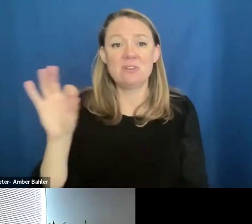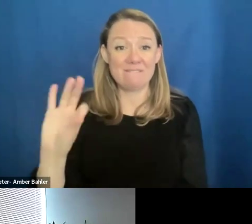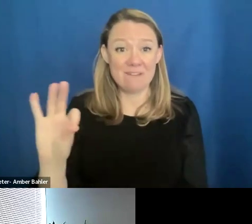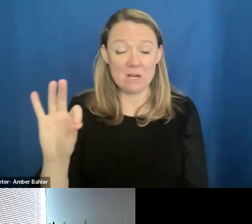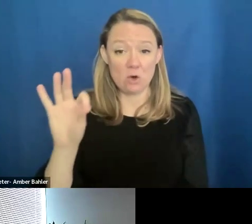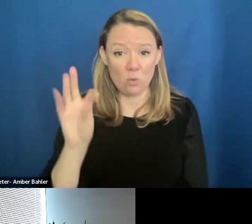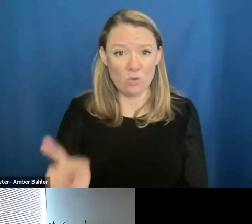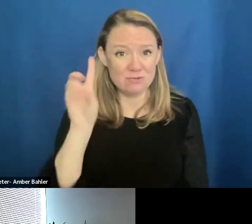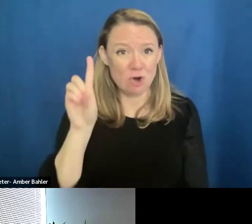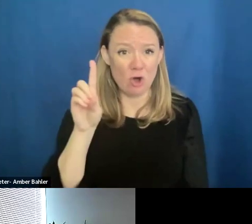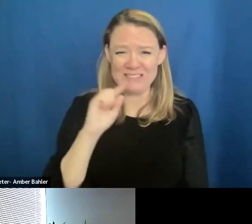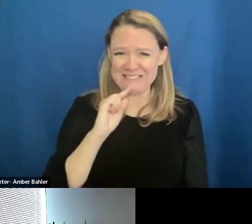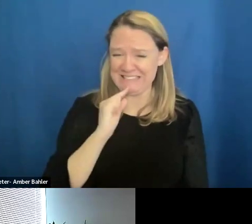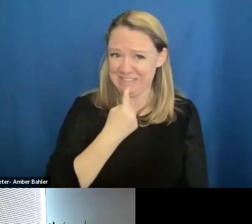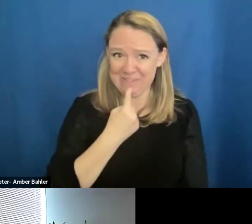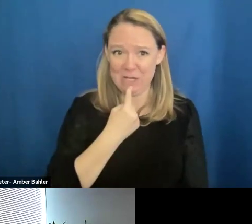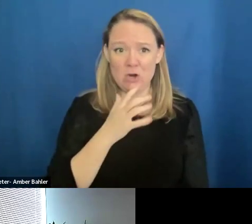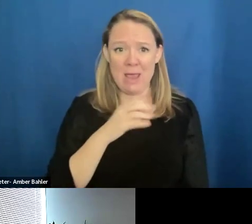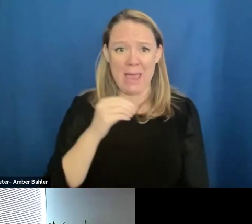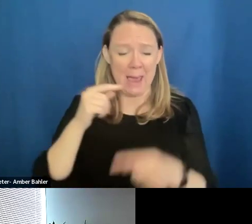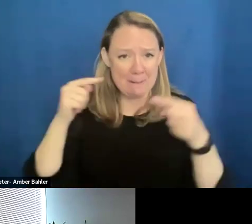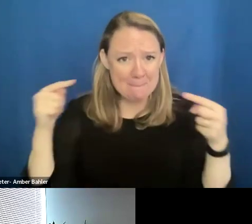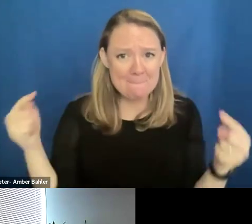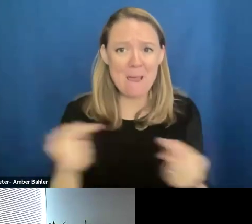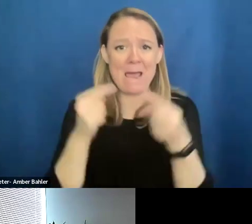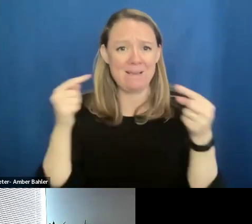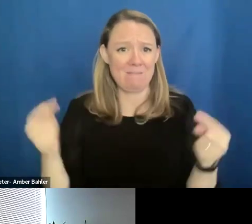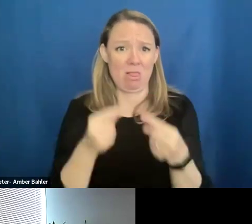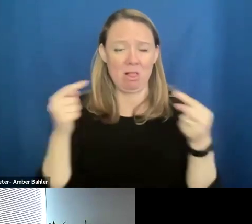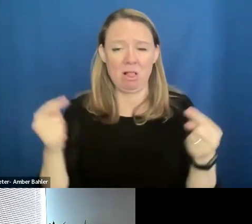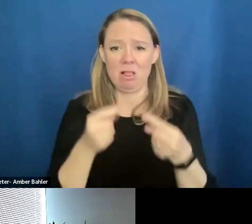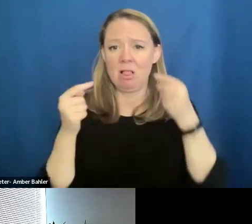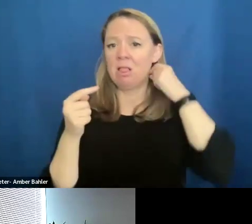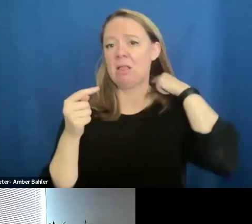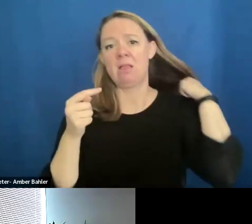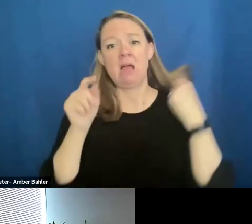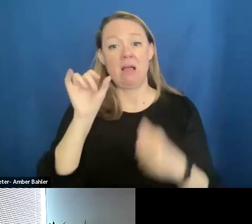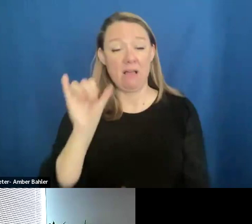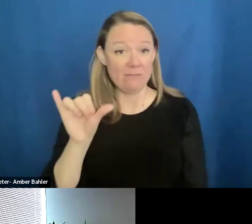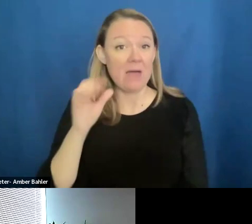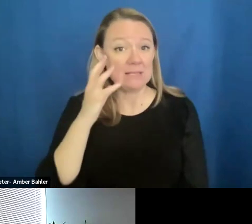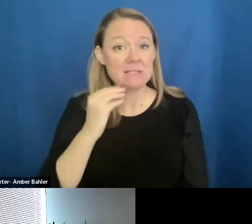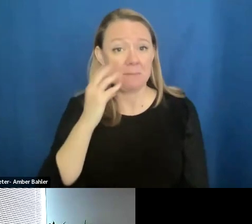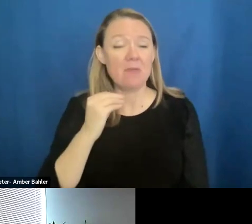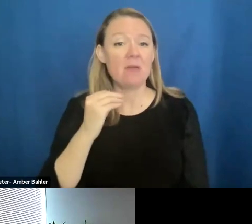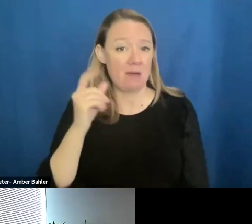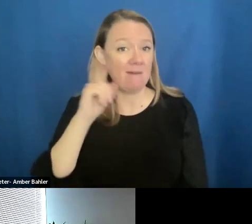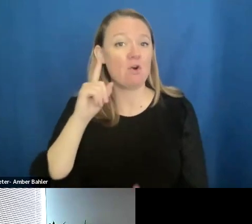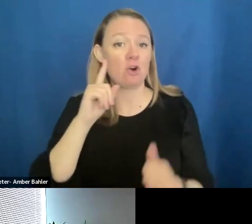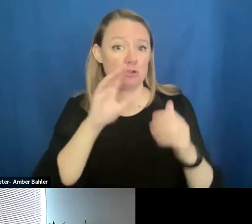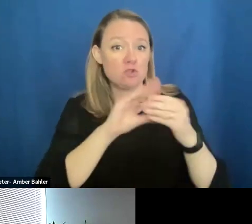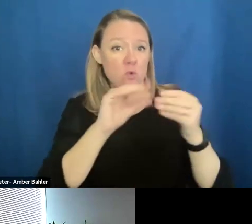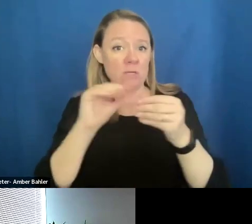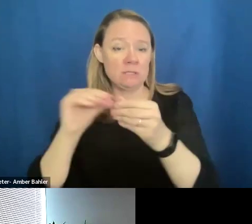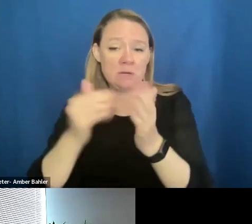very severe and it's painful. And that is something that we've anecdotally experienced with people